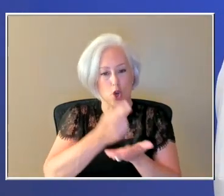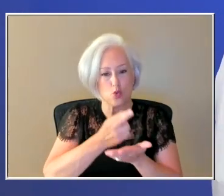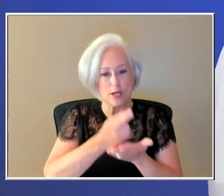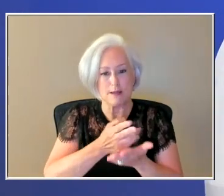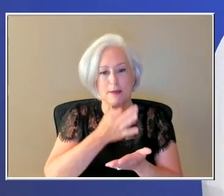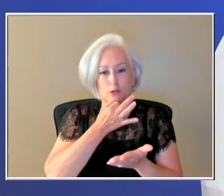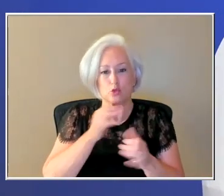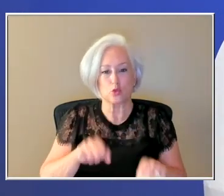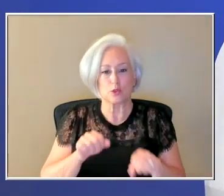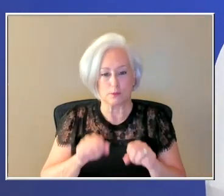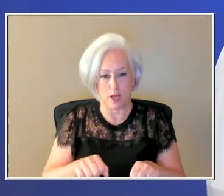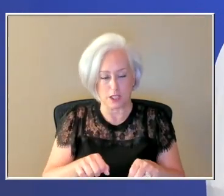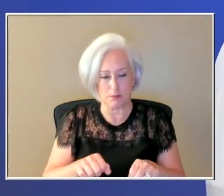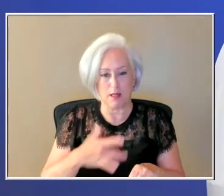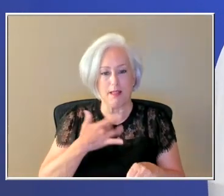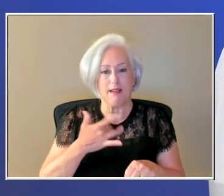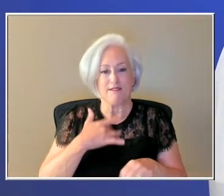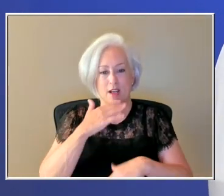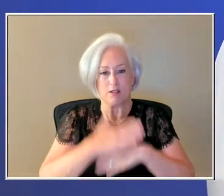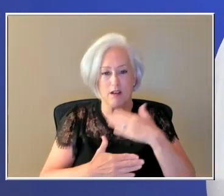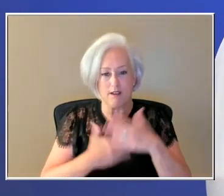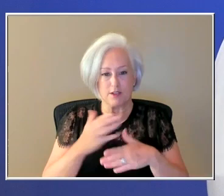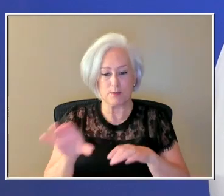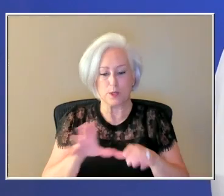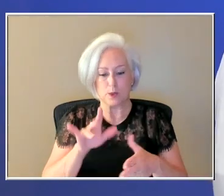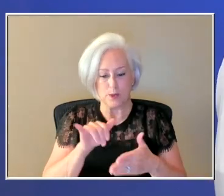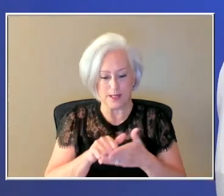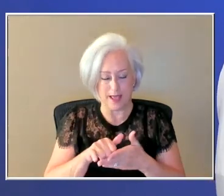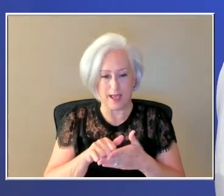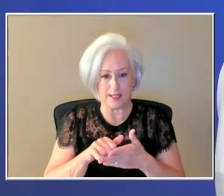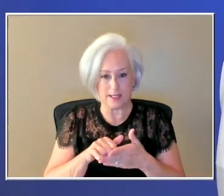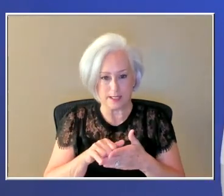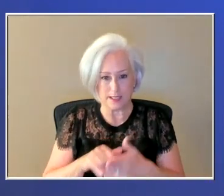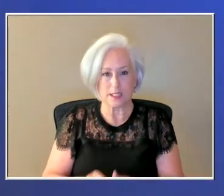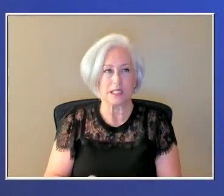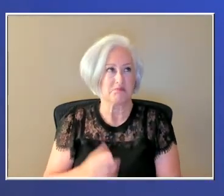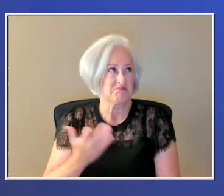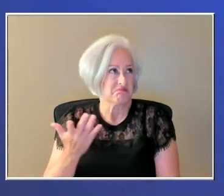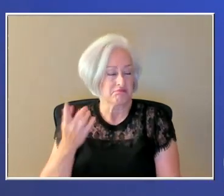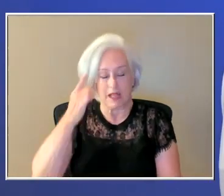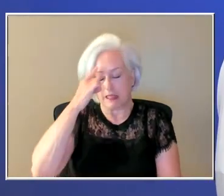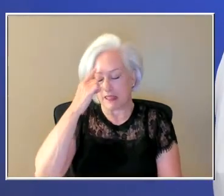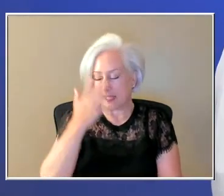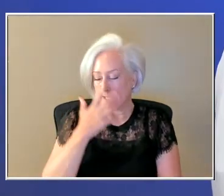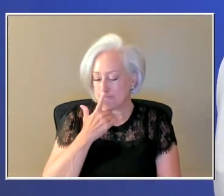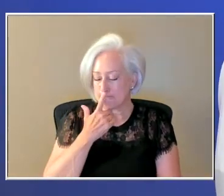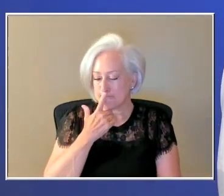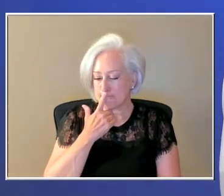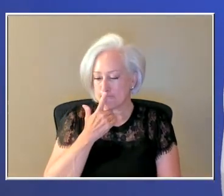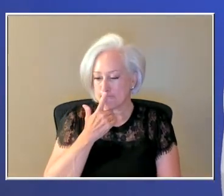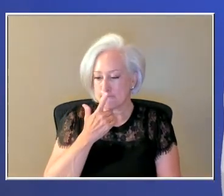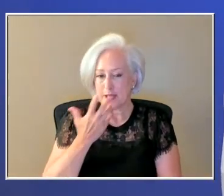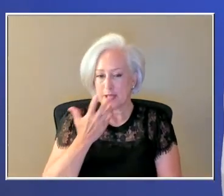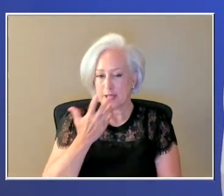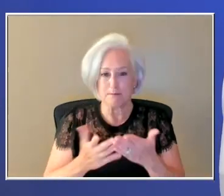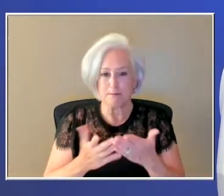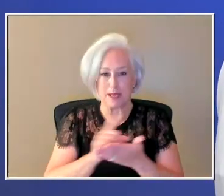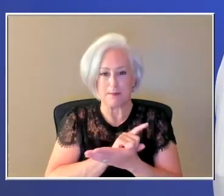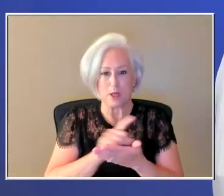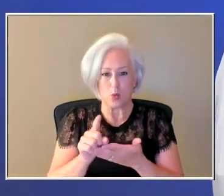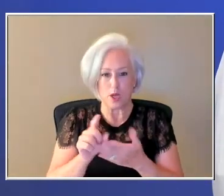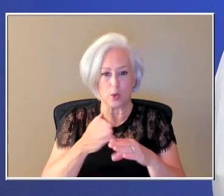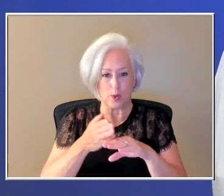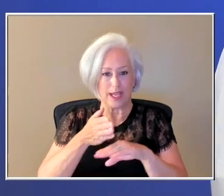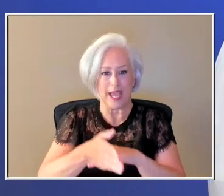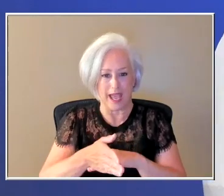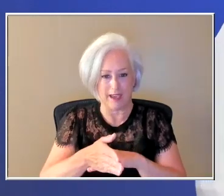felt comfortable doing it. And so we got it out, I don't know, maybe I shouldn't say this, but maybe about a week out or so, got it out and